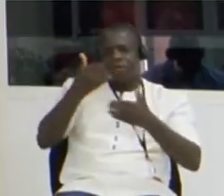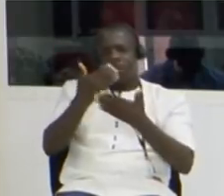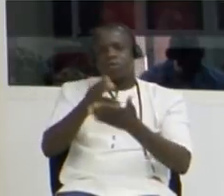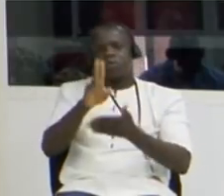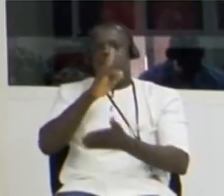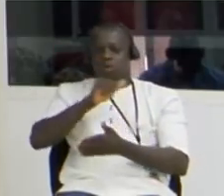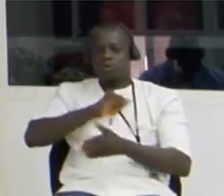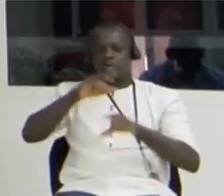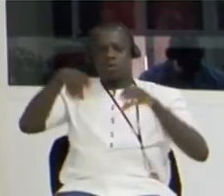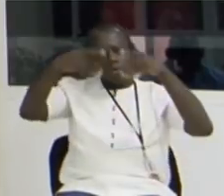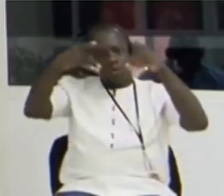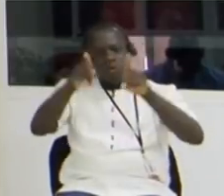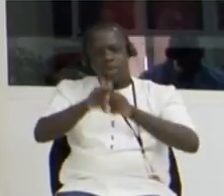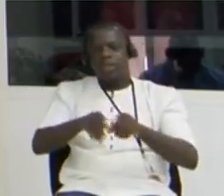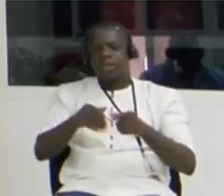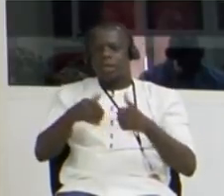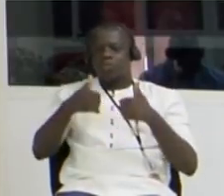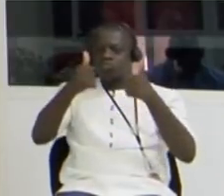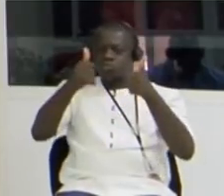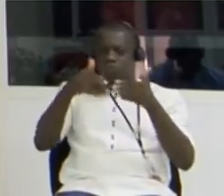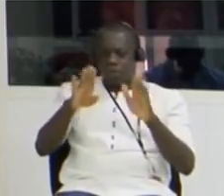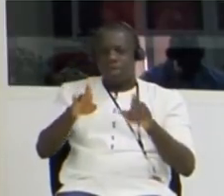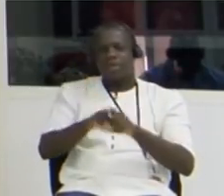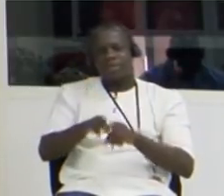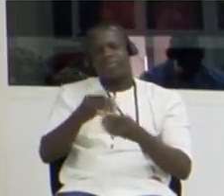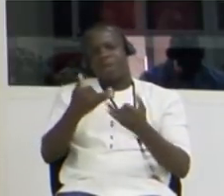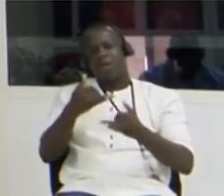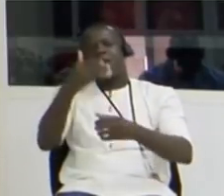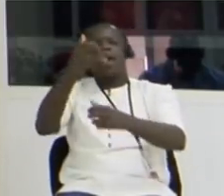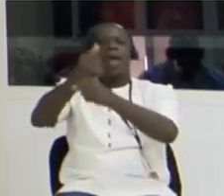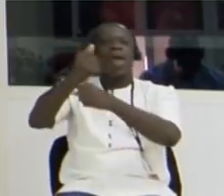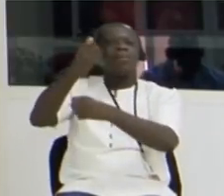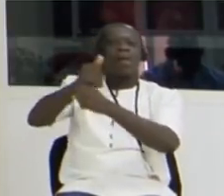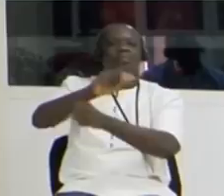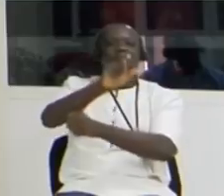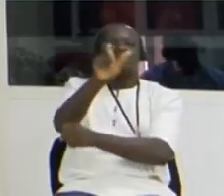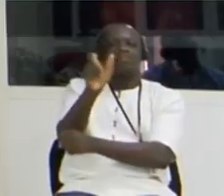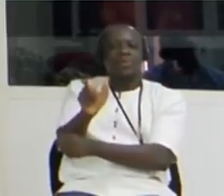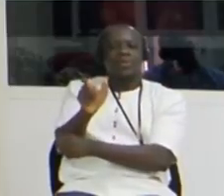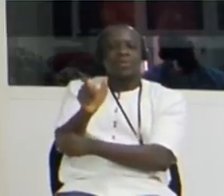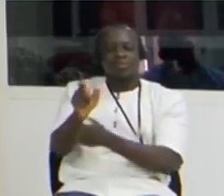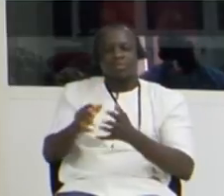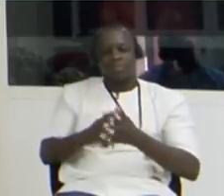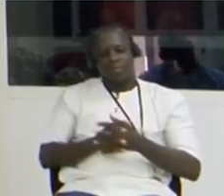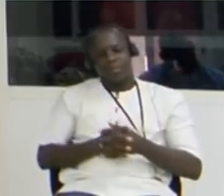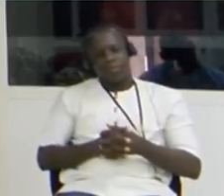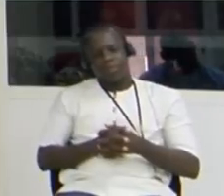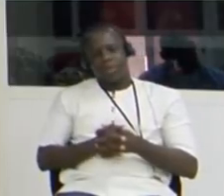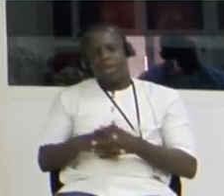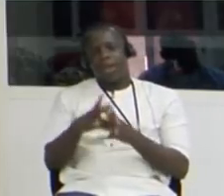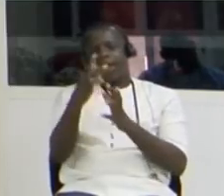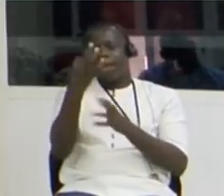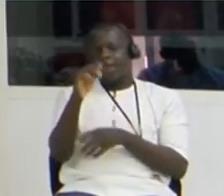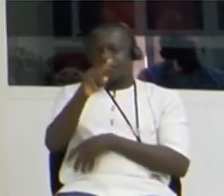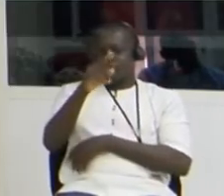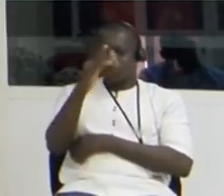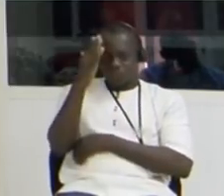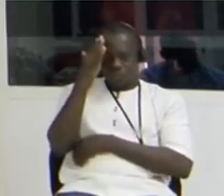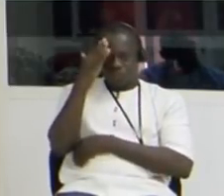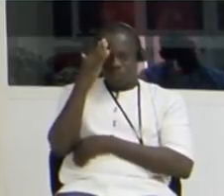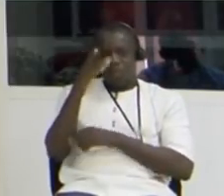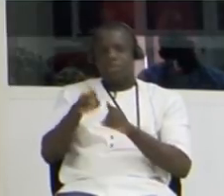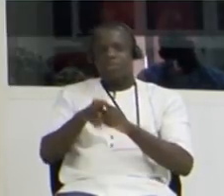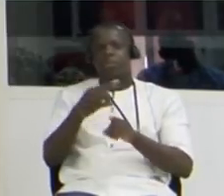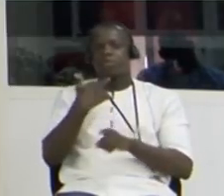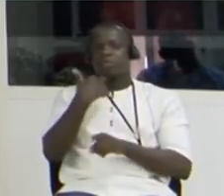are successful in quotes will be ushers. Yes. And as far as you know, that